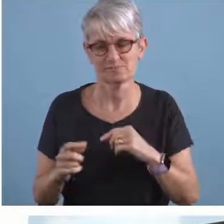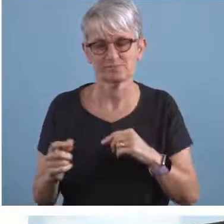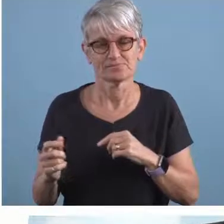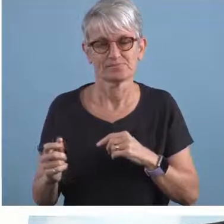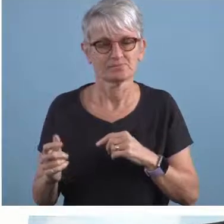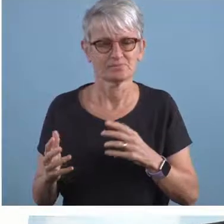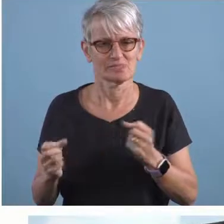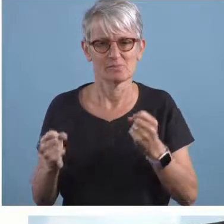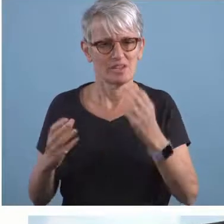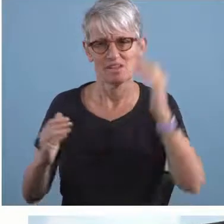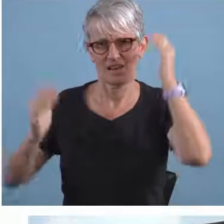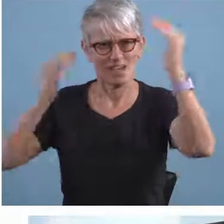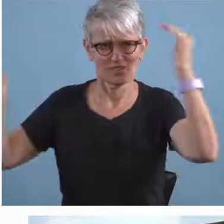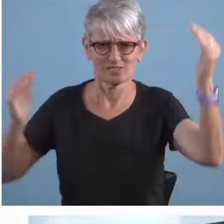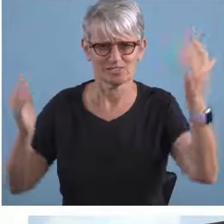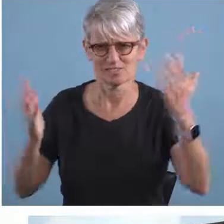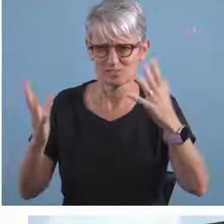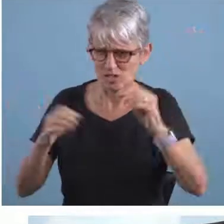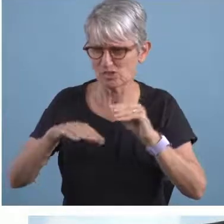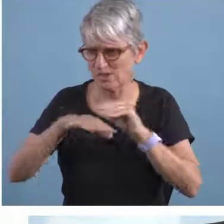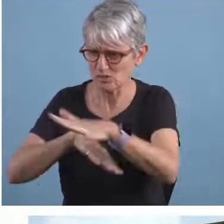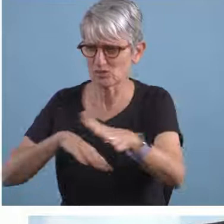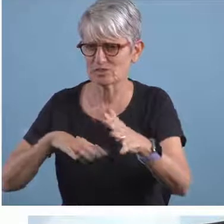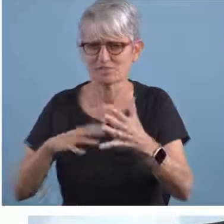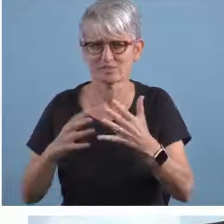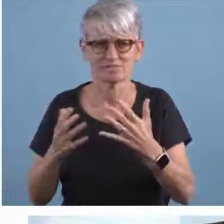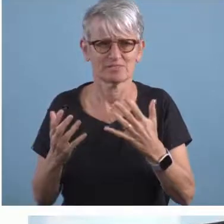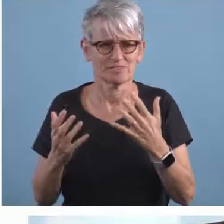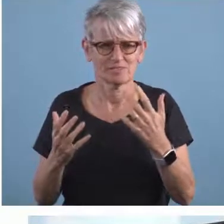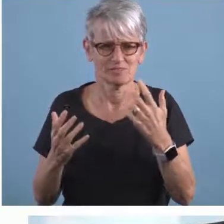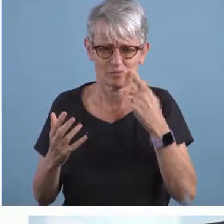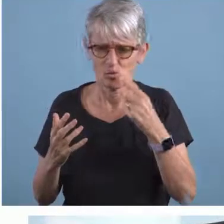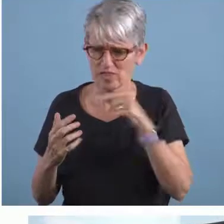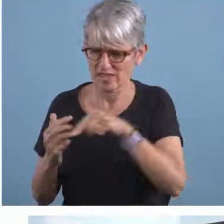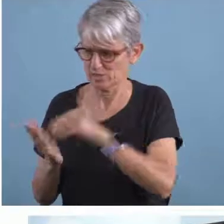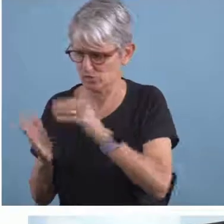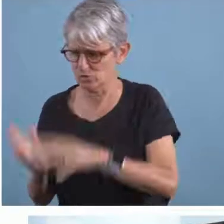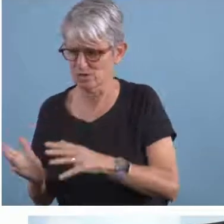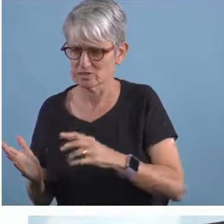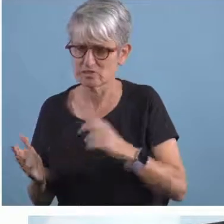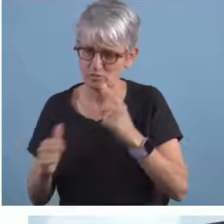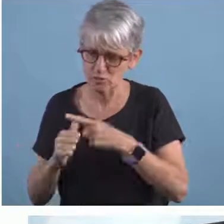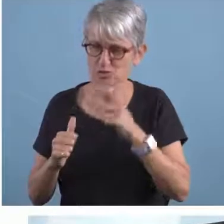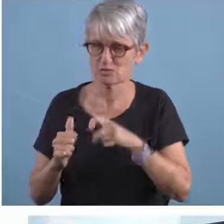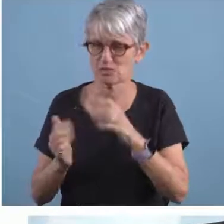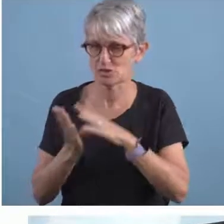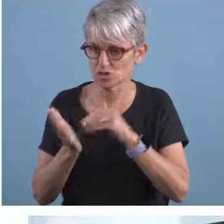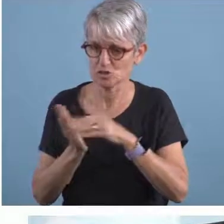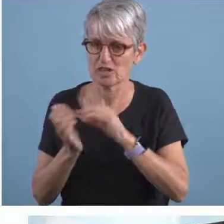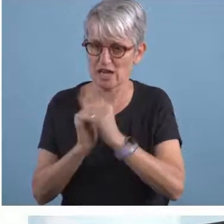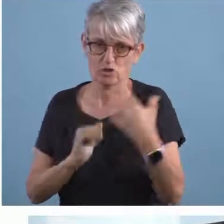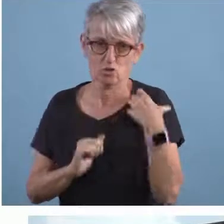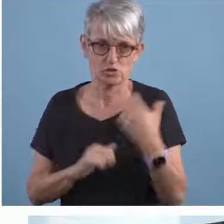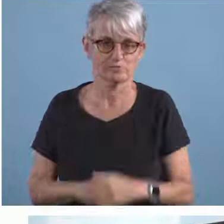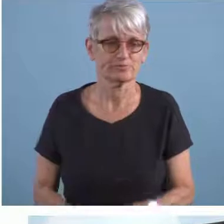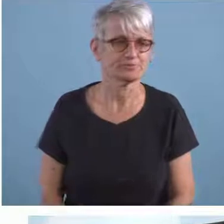are a lot of adults that you want to influence and on behalf of the student that you're working with. So